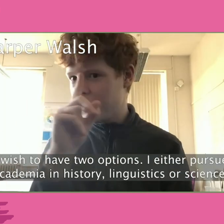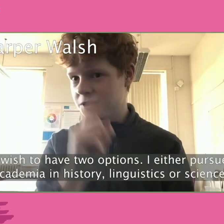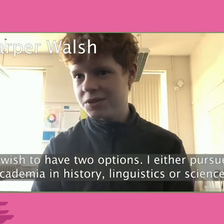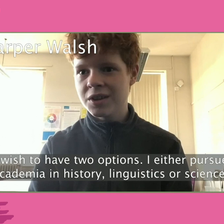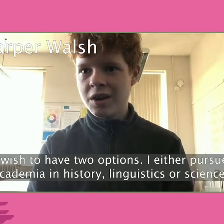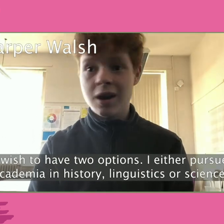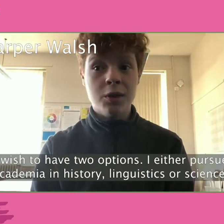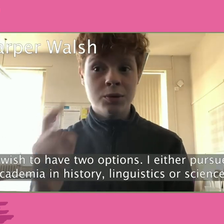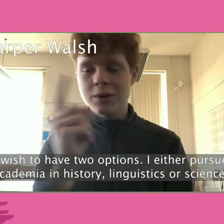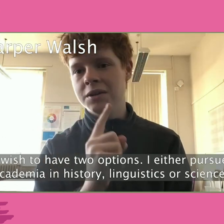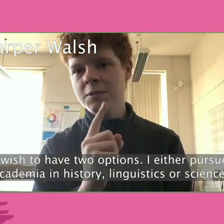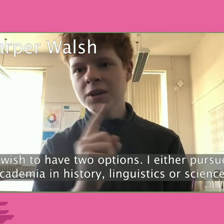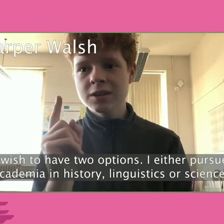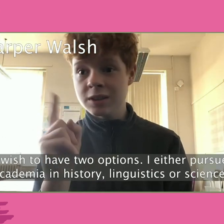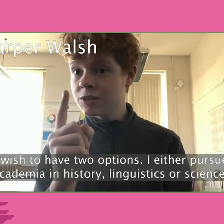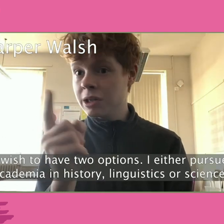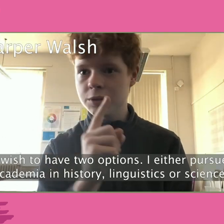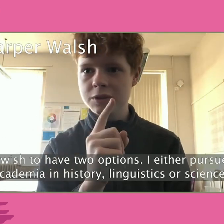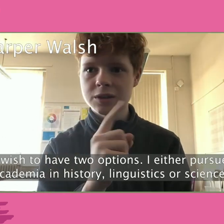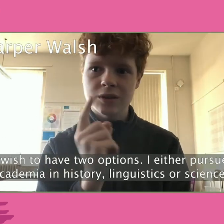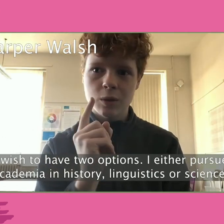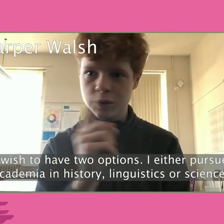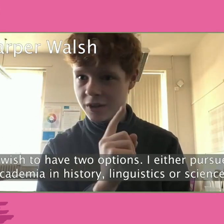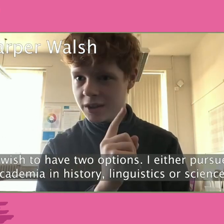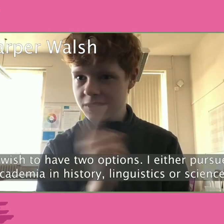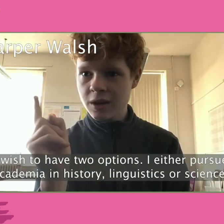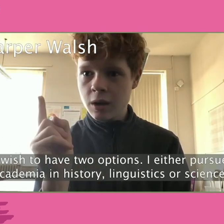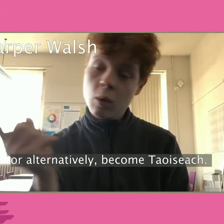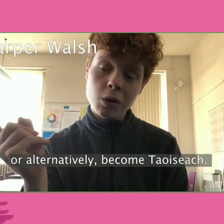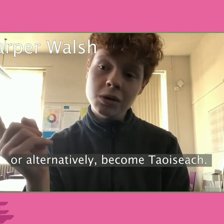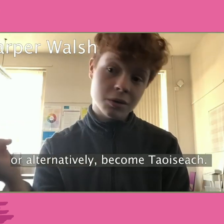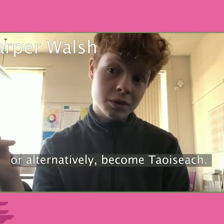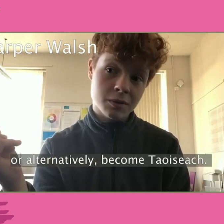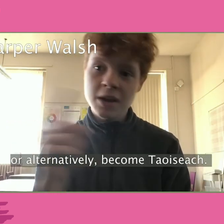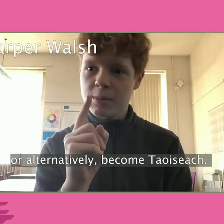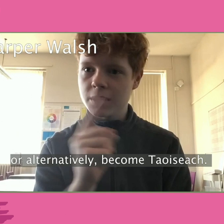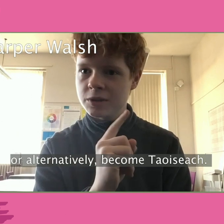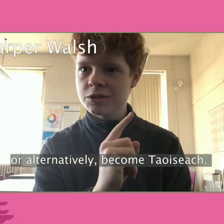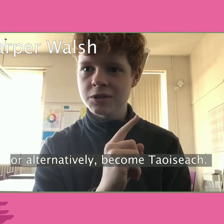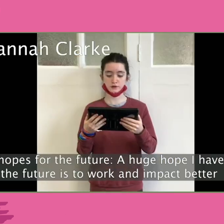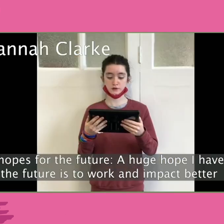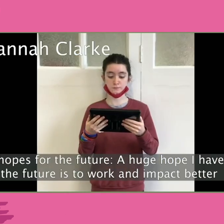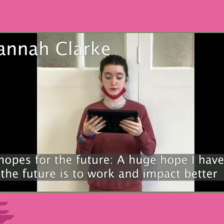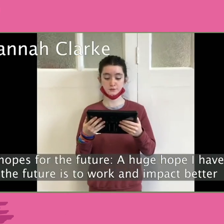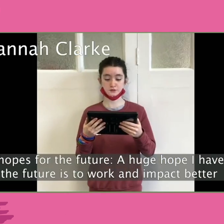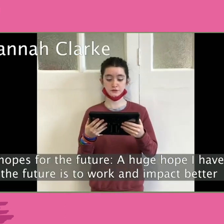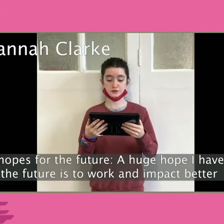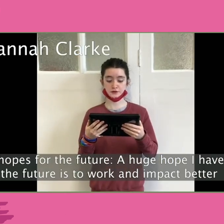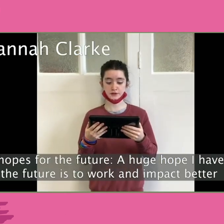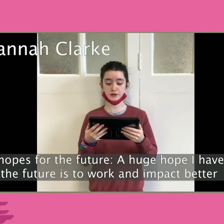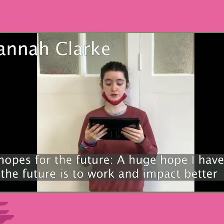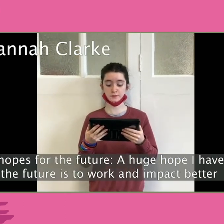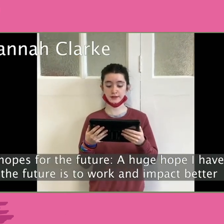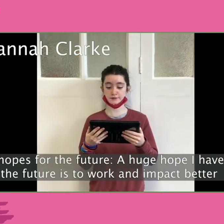two options, either pursue academia in history, linguistics or science, or alternatively, become Taoiseach. My hope is for the